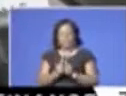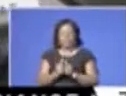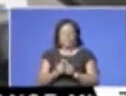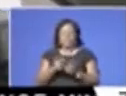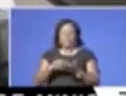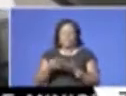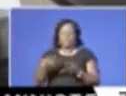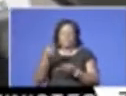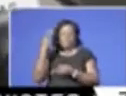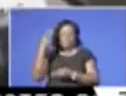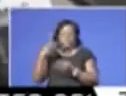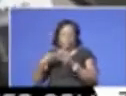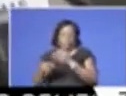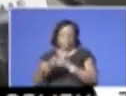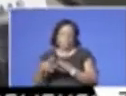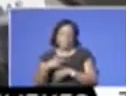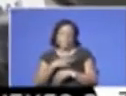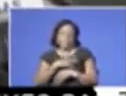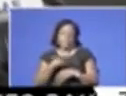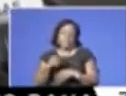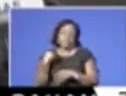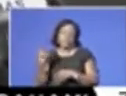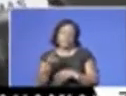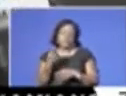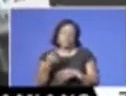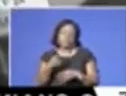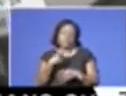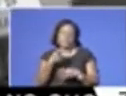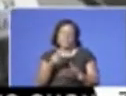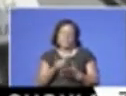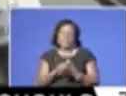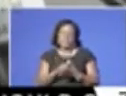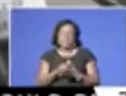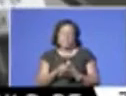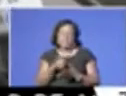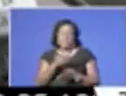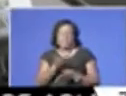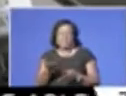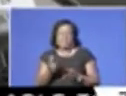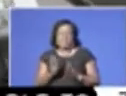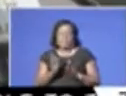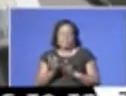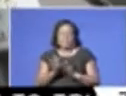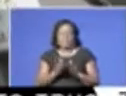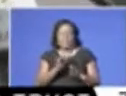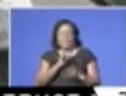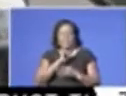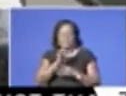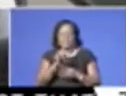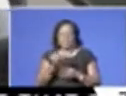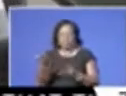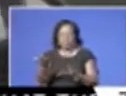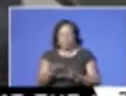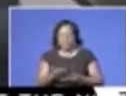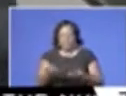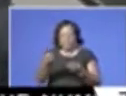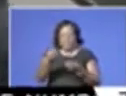we're also very pleased that they also have indicated that their intention is to bring